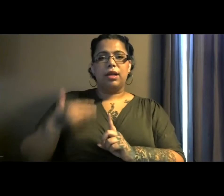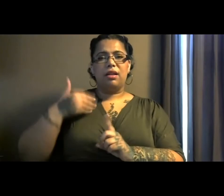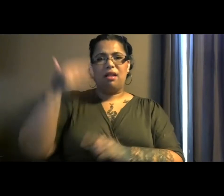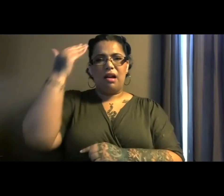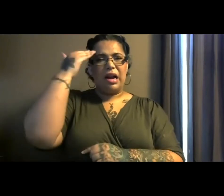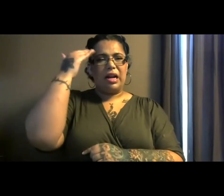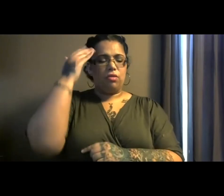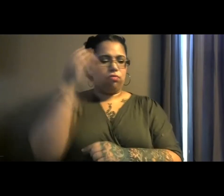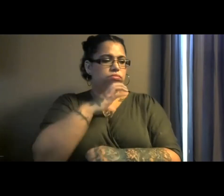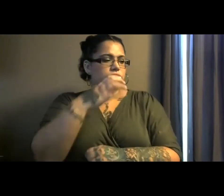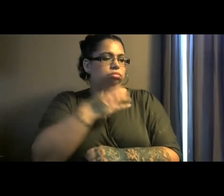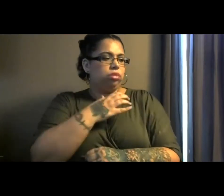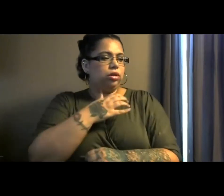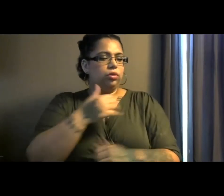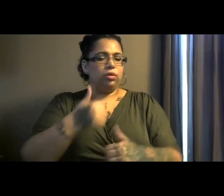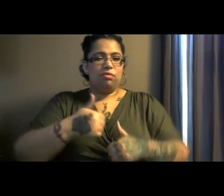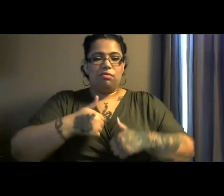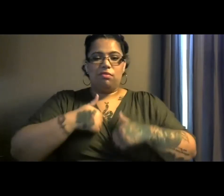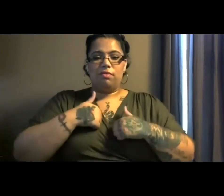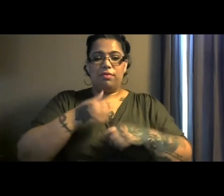at the center of my being.